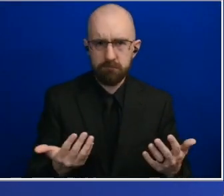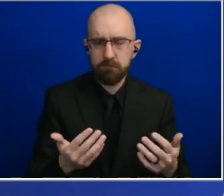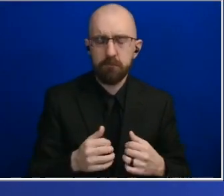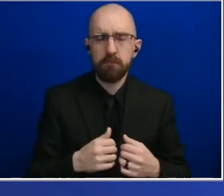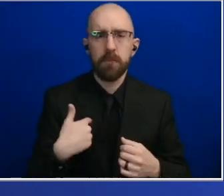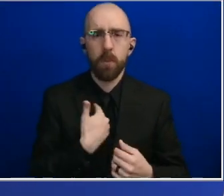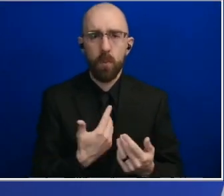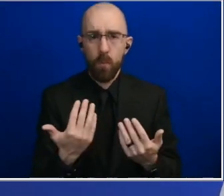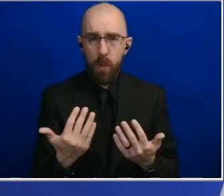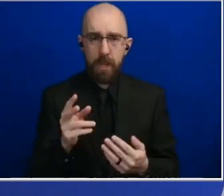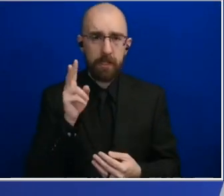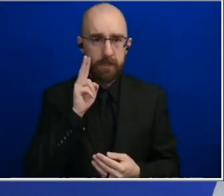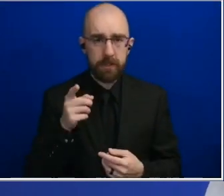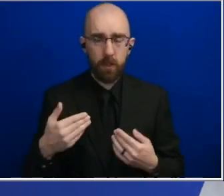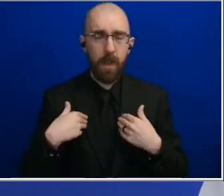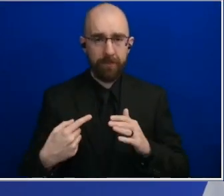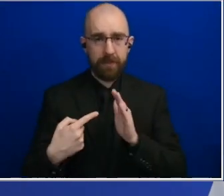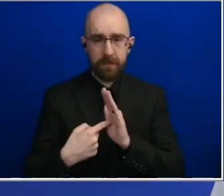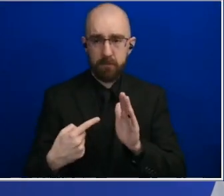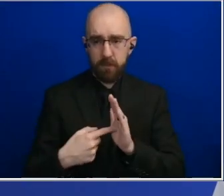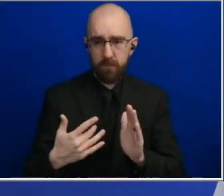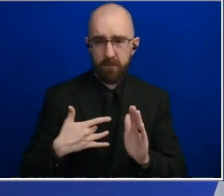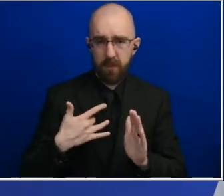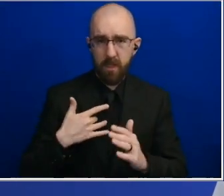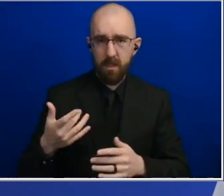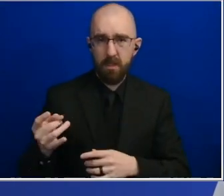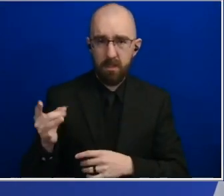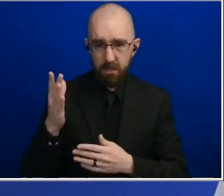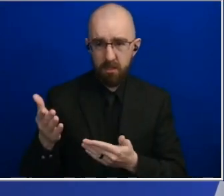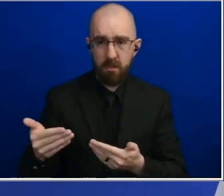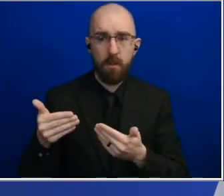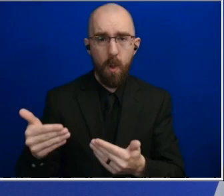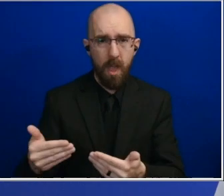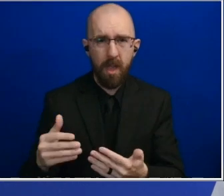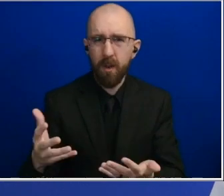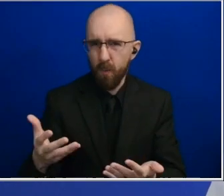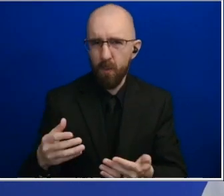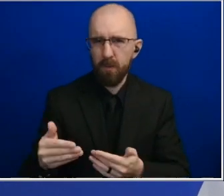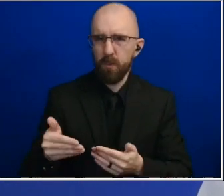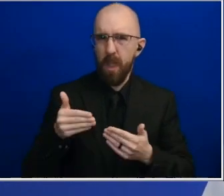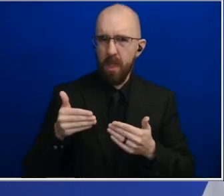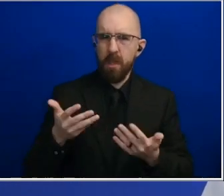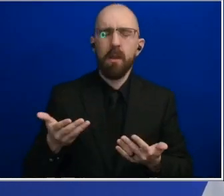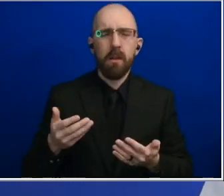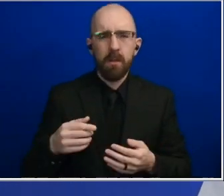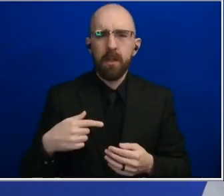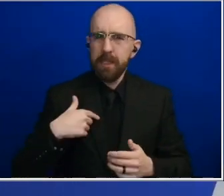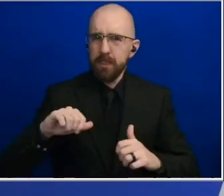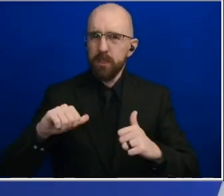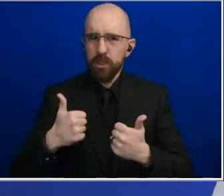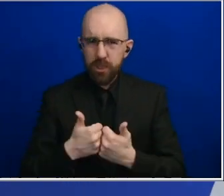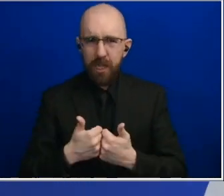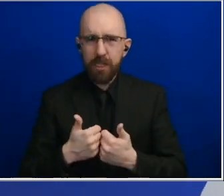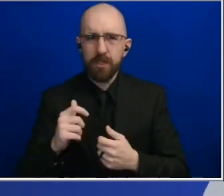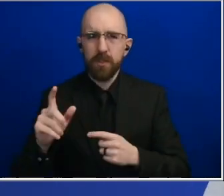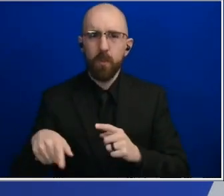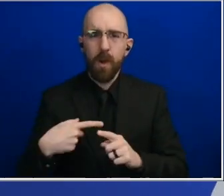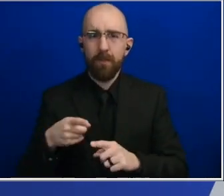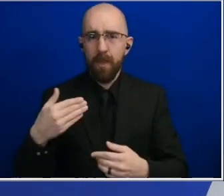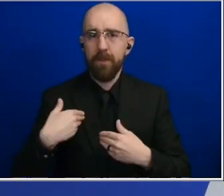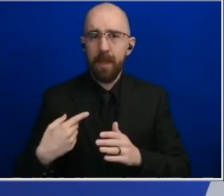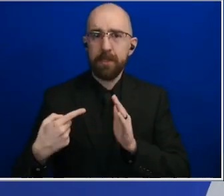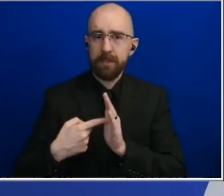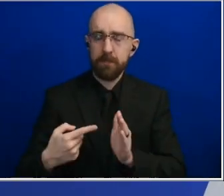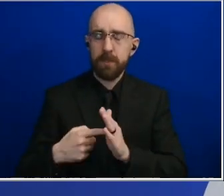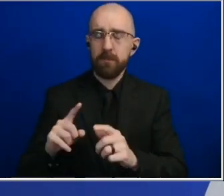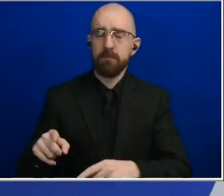have symptoms? I think it's more challenging once patients have had long-standing symptoms, and that's probably a year or